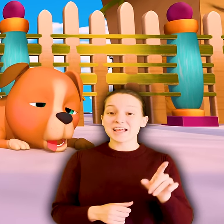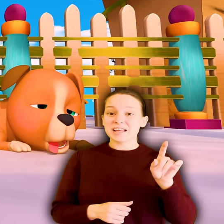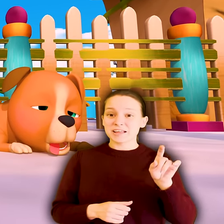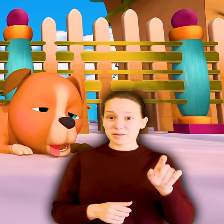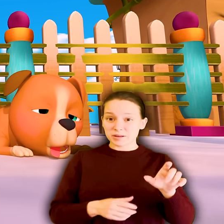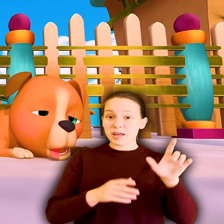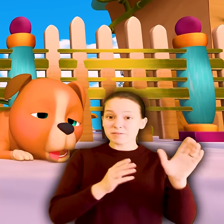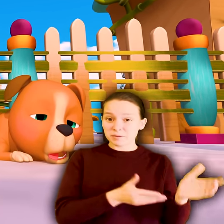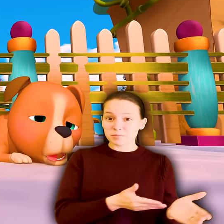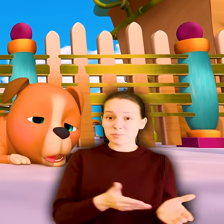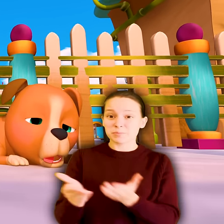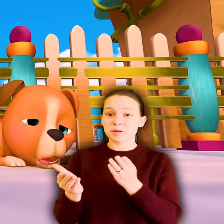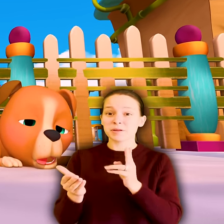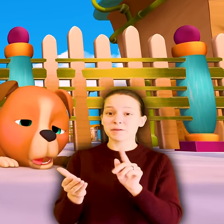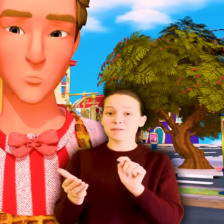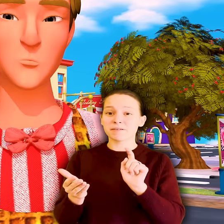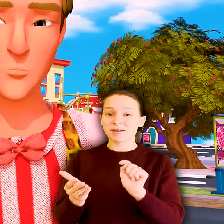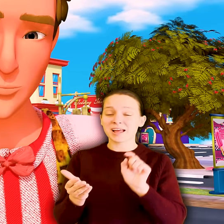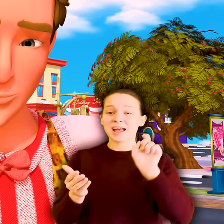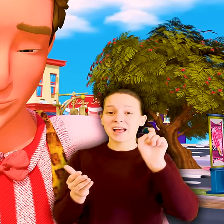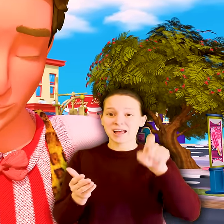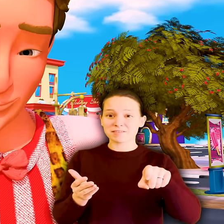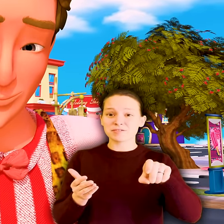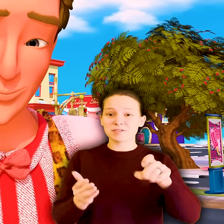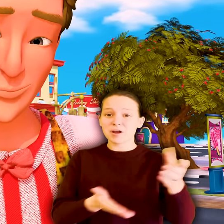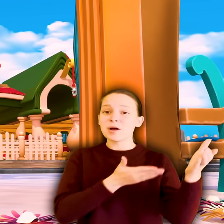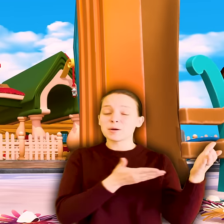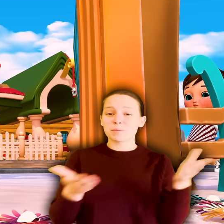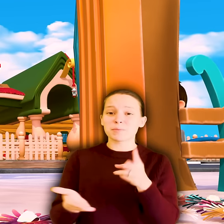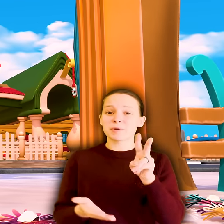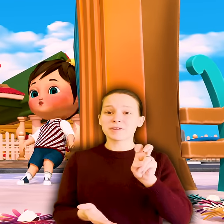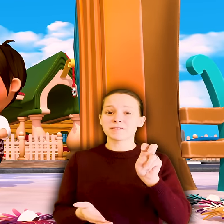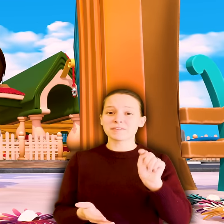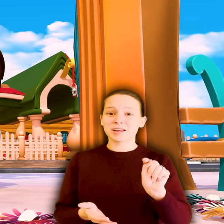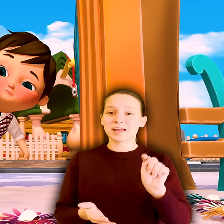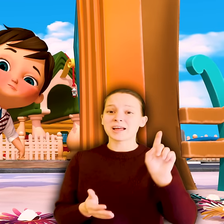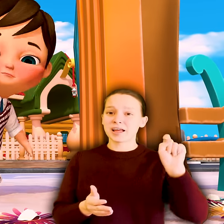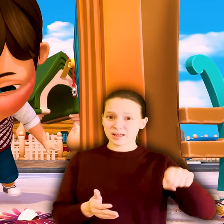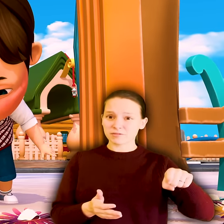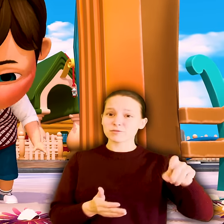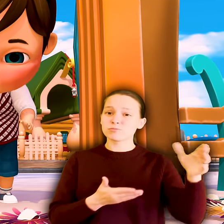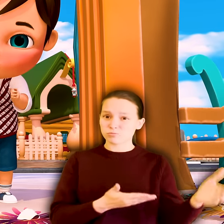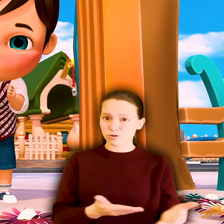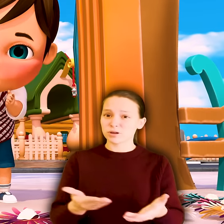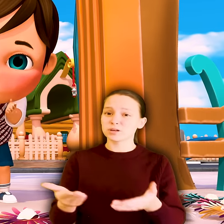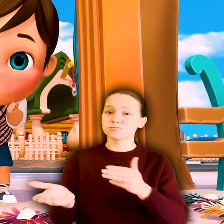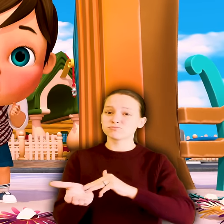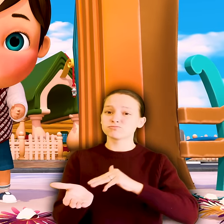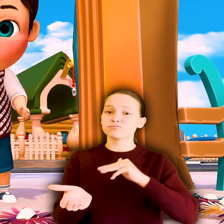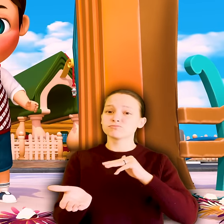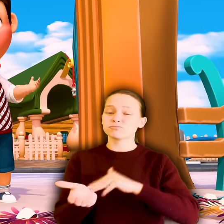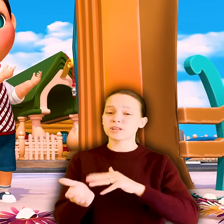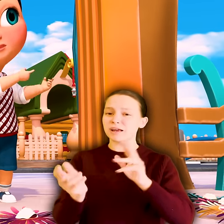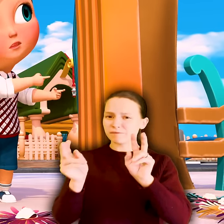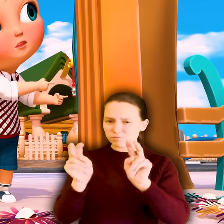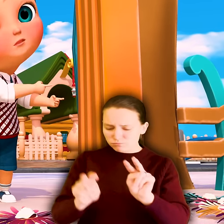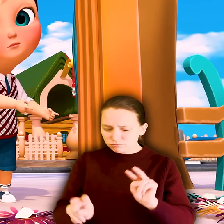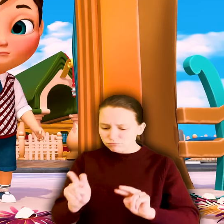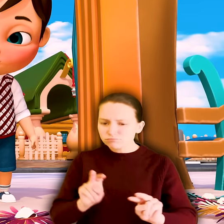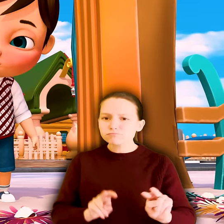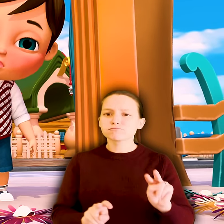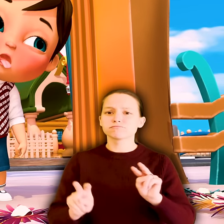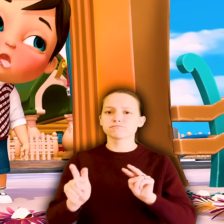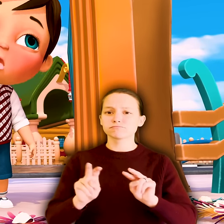we must take him to the vet we must take him to the bed he must take him to the vet and work